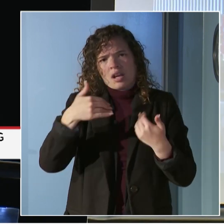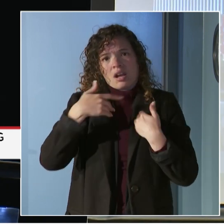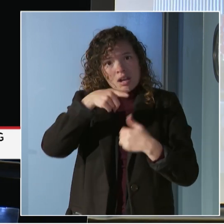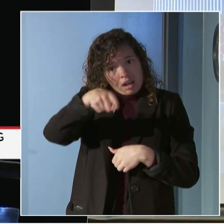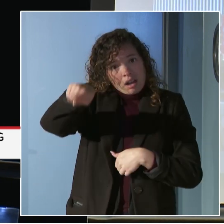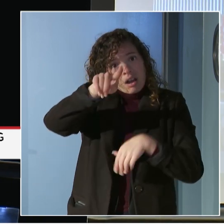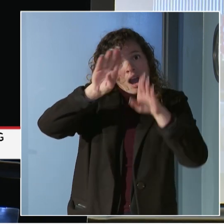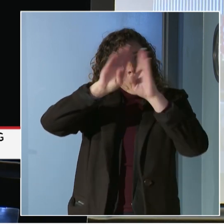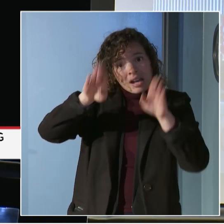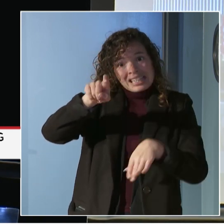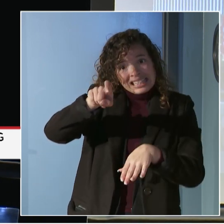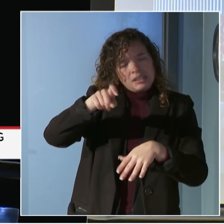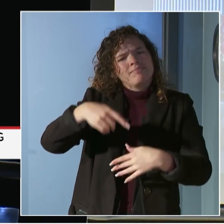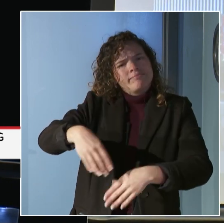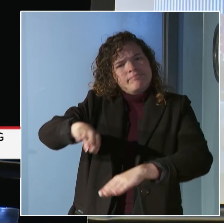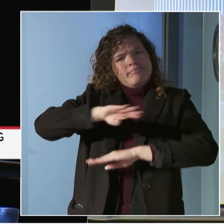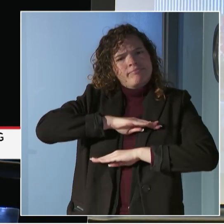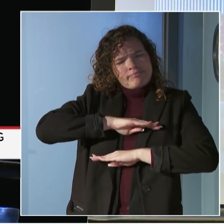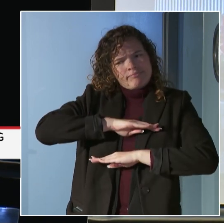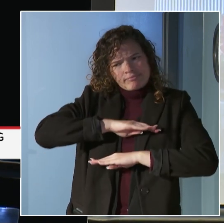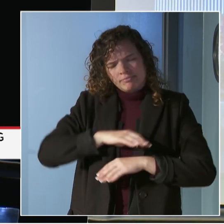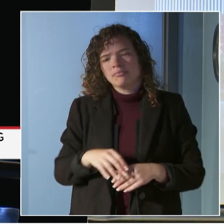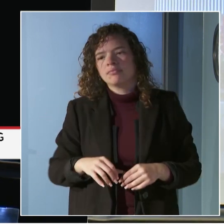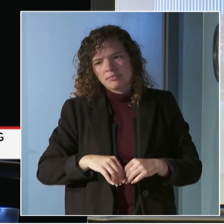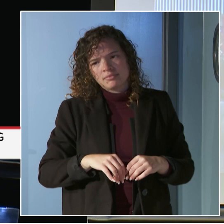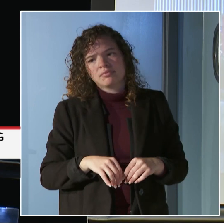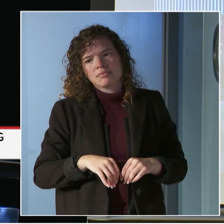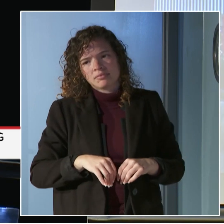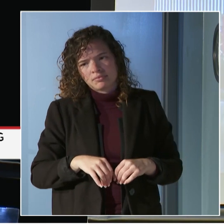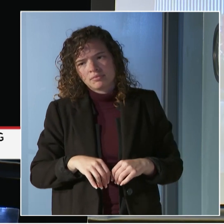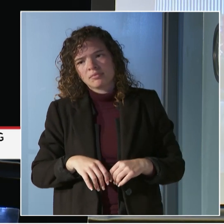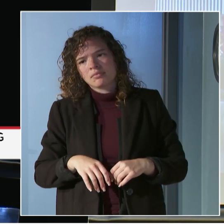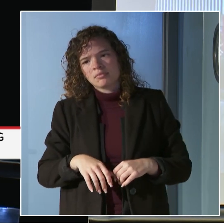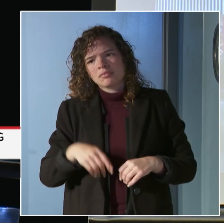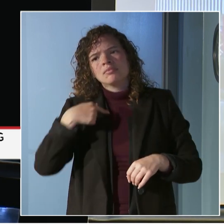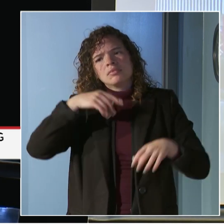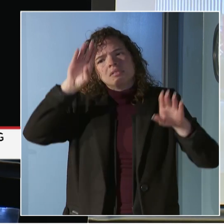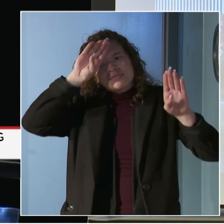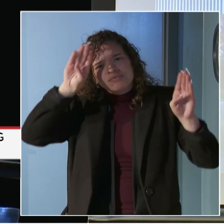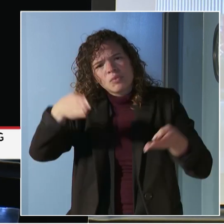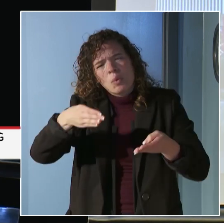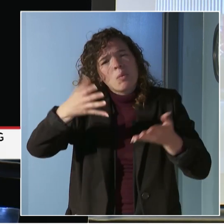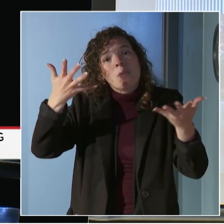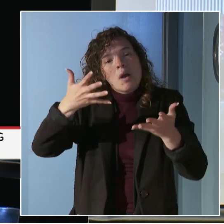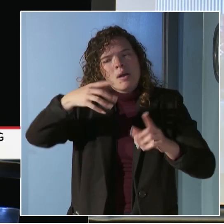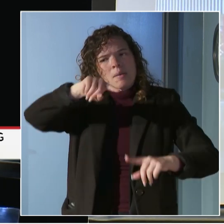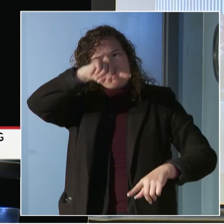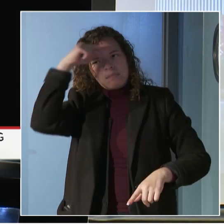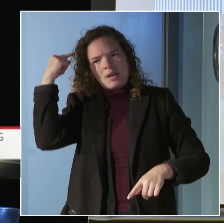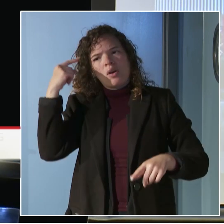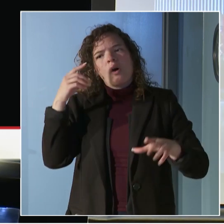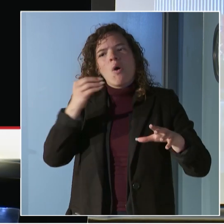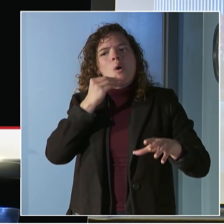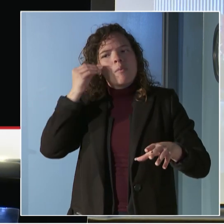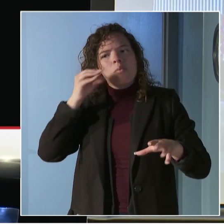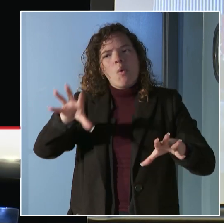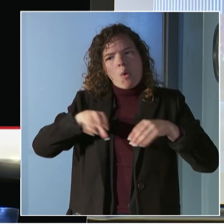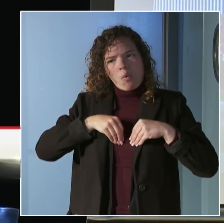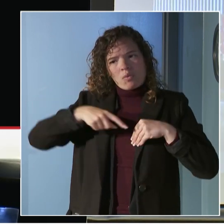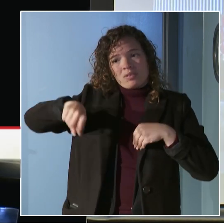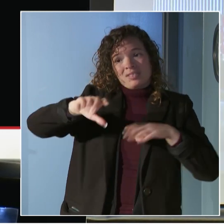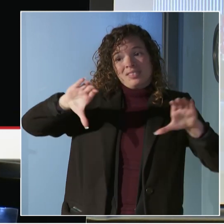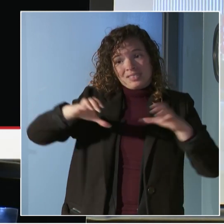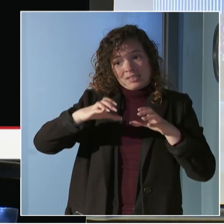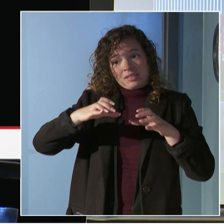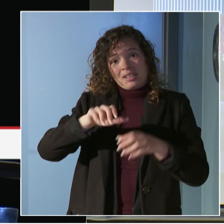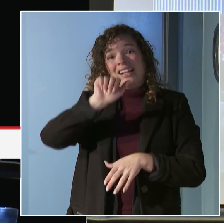have been focused on in the last several months is our Black Home Ownership Strike Force and the $10 million fund that we